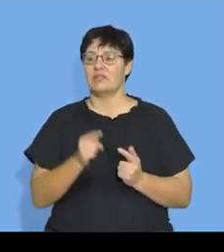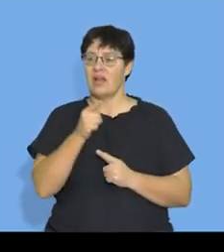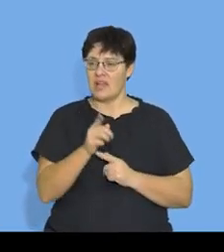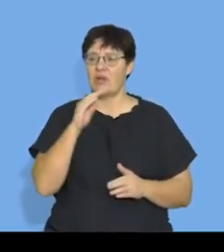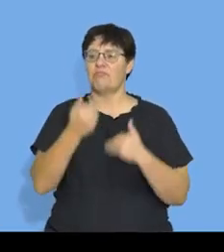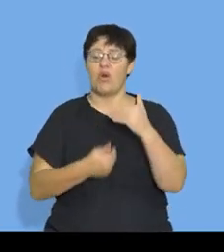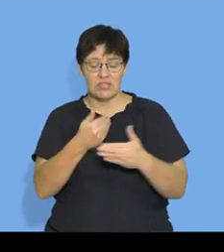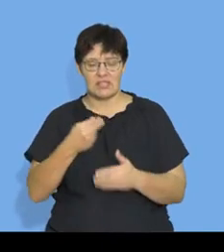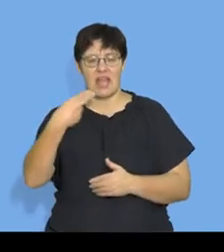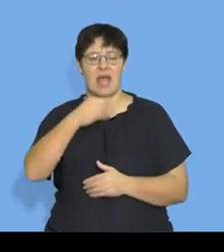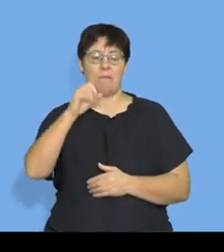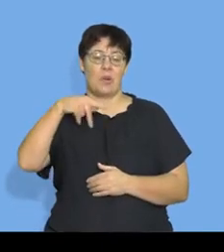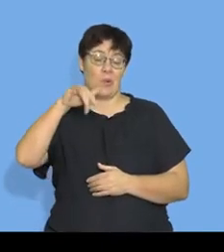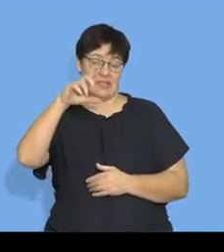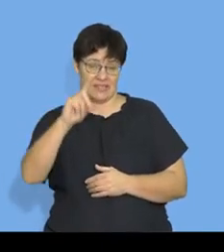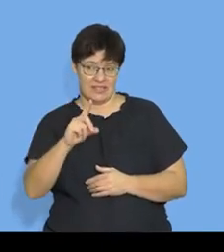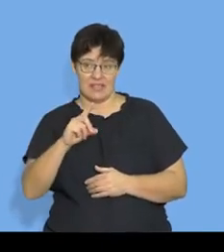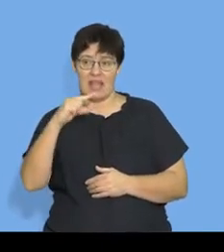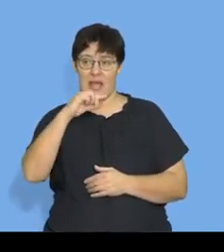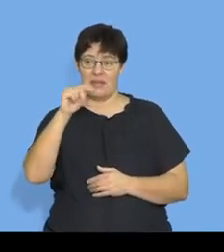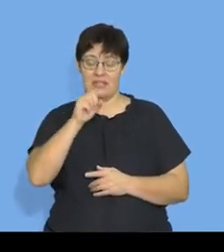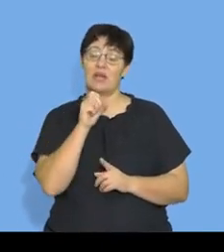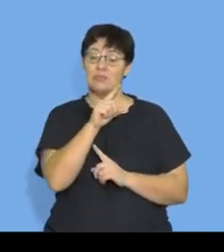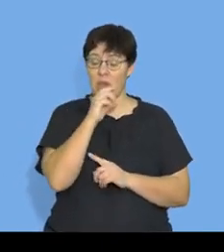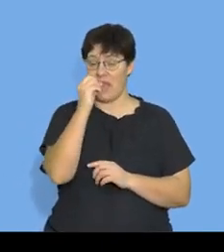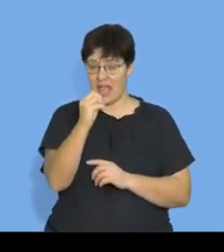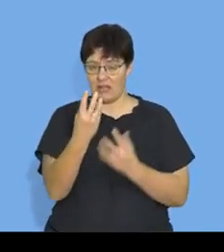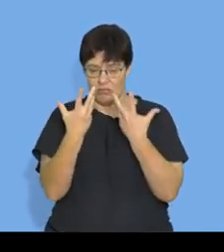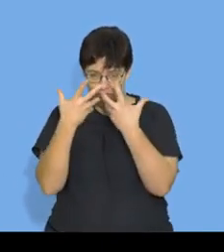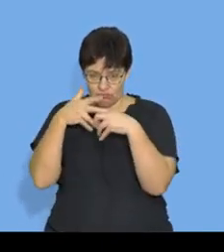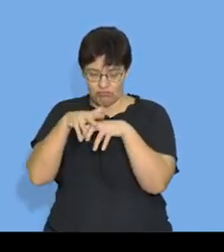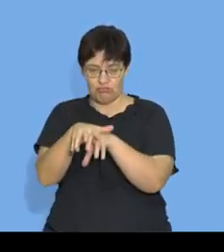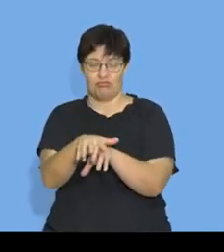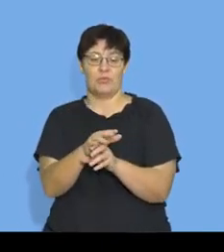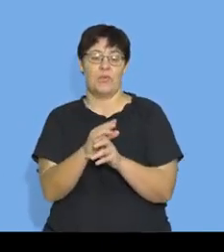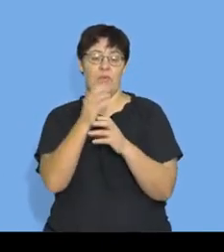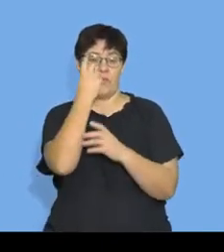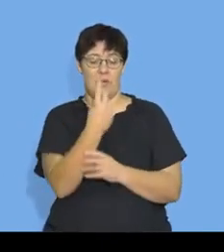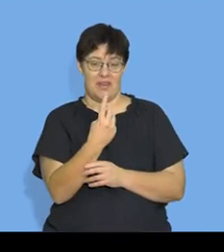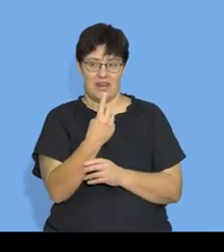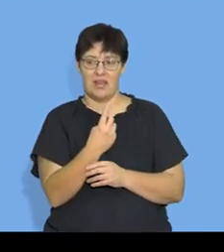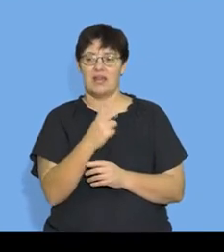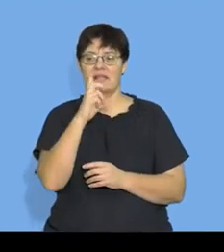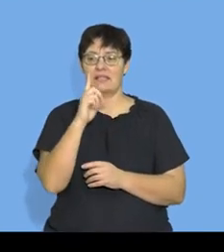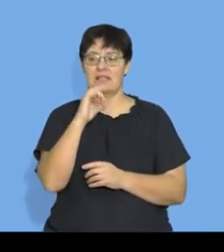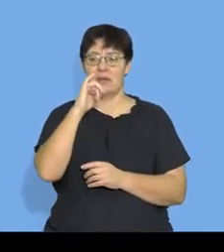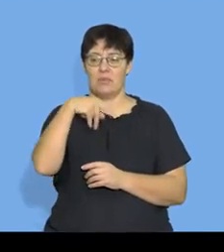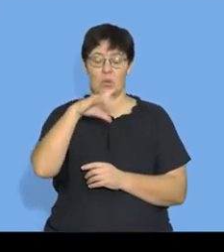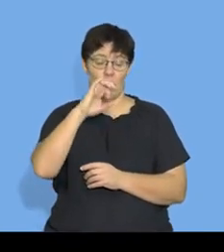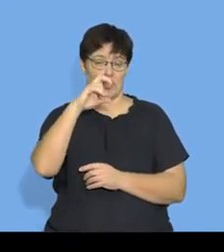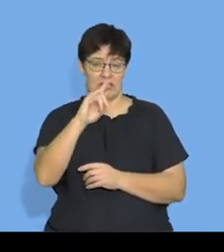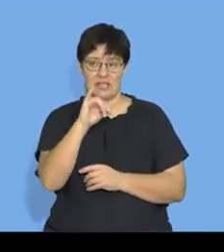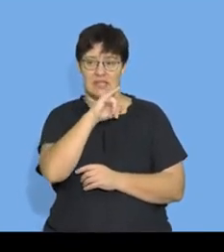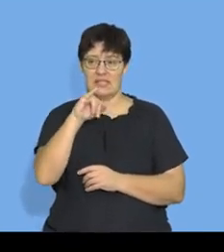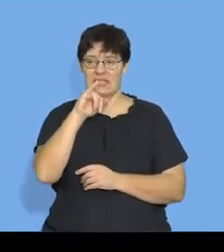a process in which the haploid gametes, which are the sperm and eggs, fuse together to form a diploid